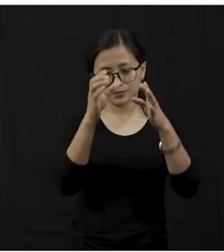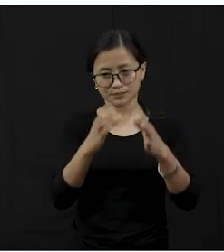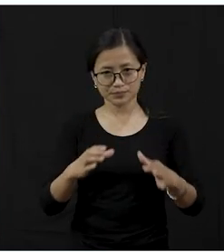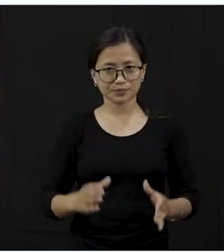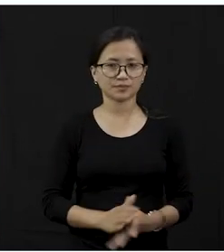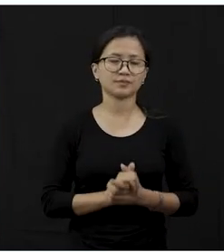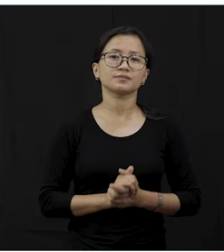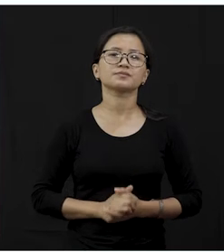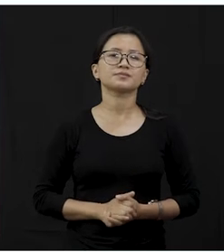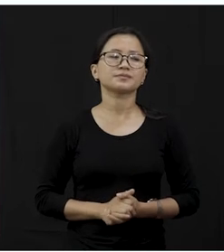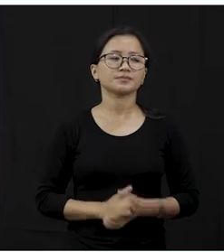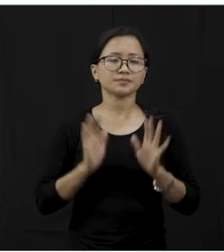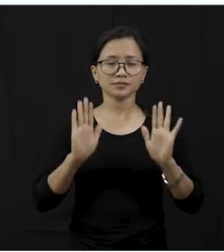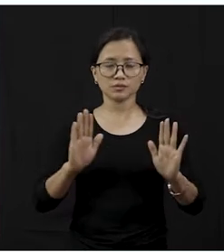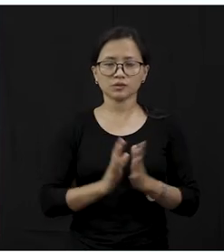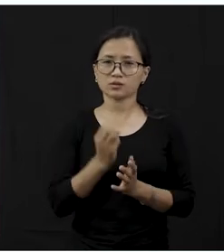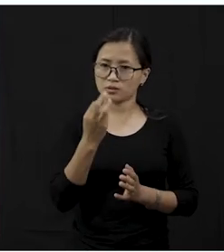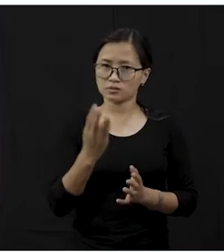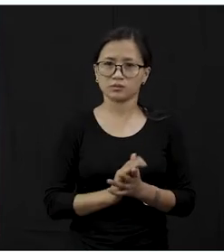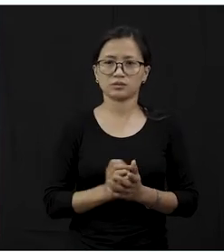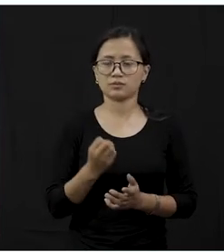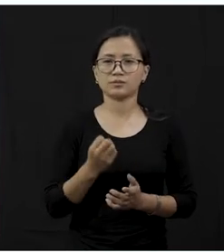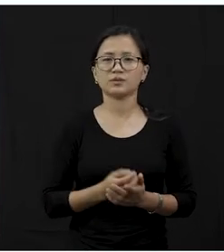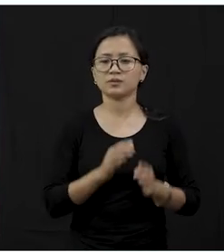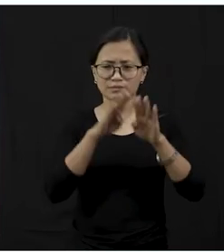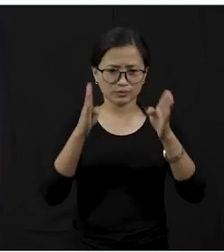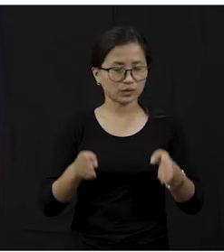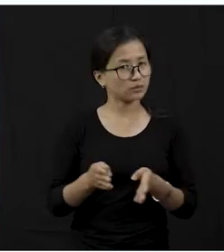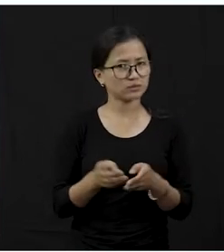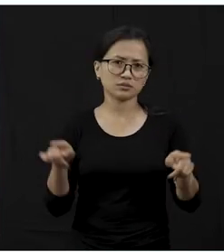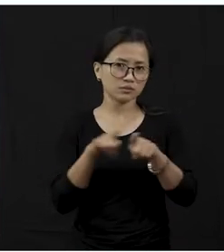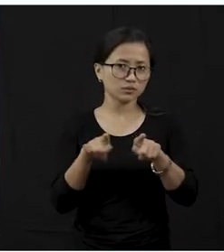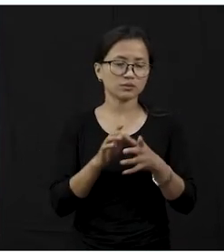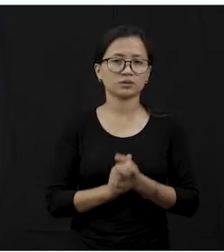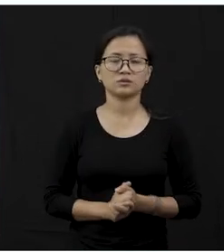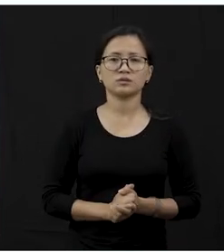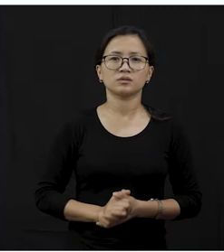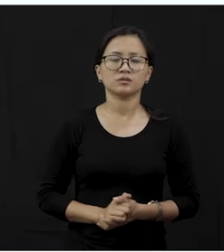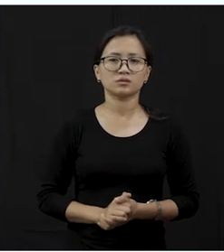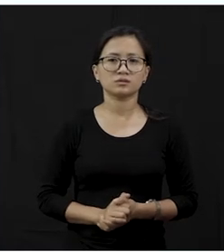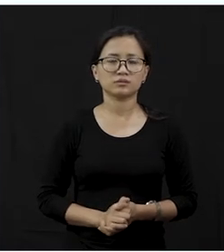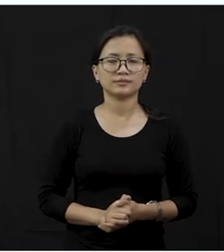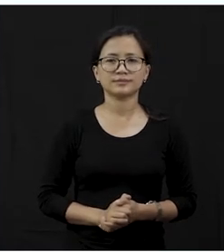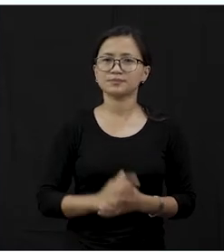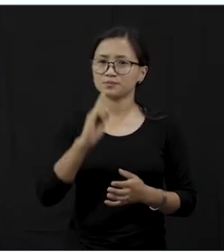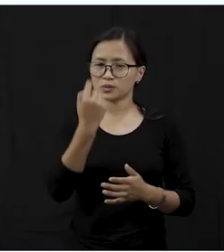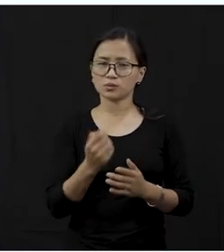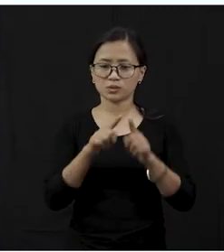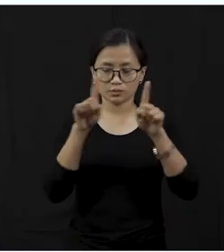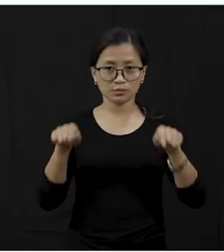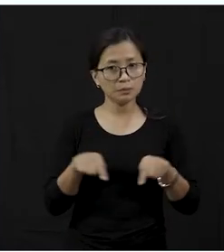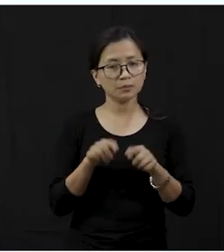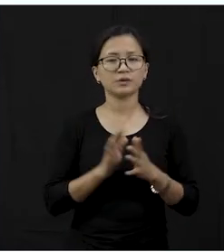10 boxes, right? So you have already counted the numbers of boxes as well. You have counted the number of bottles as well. So in one